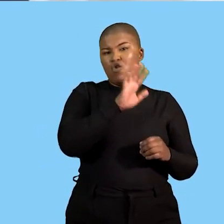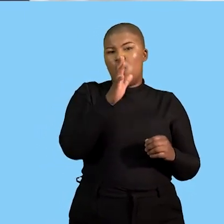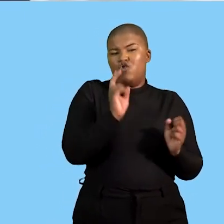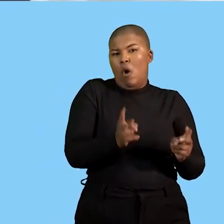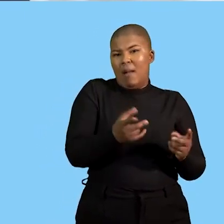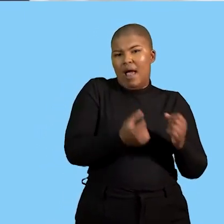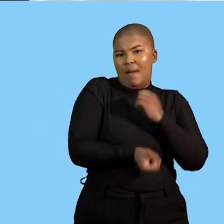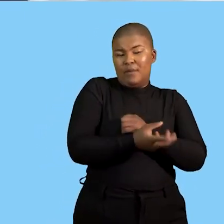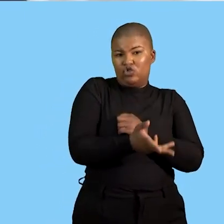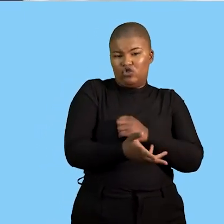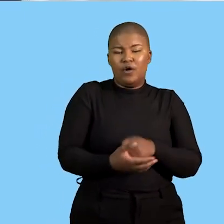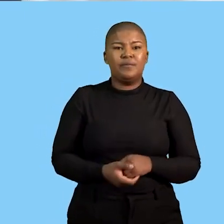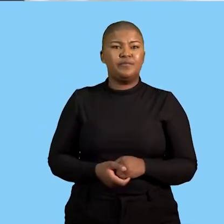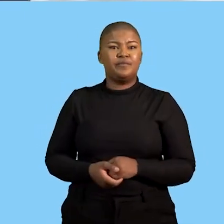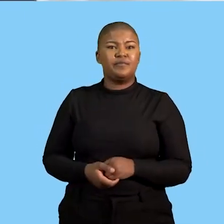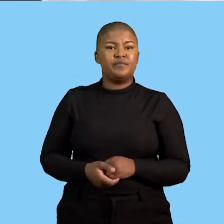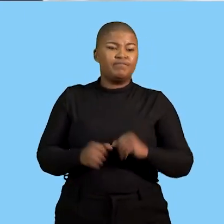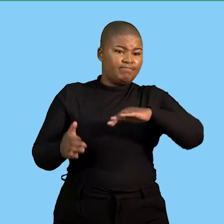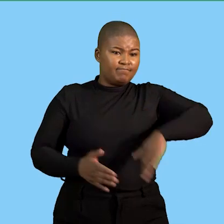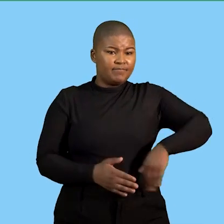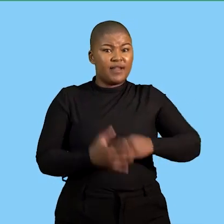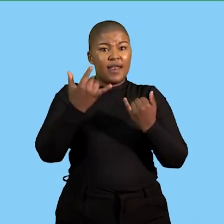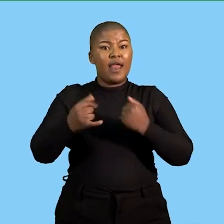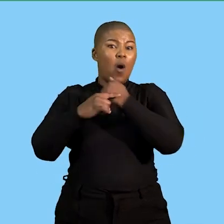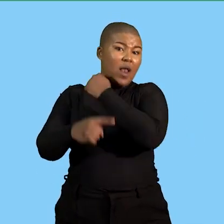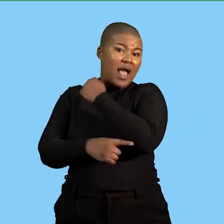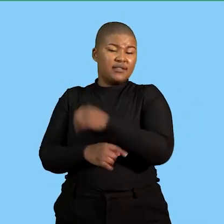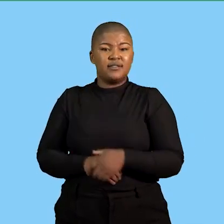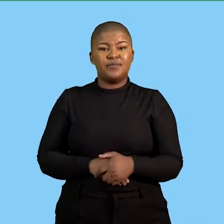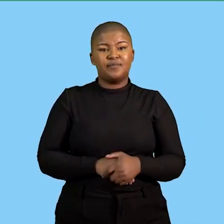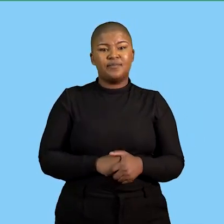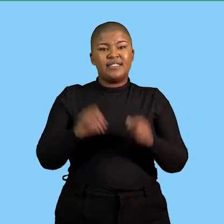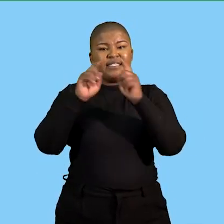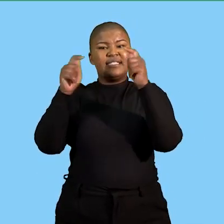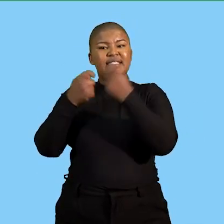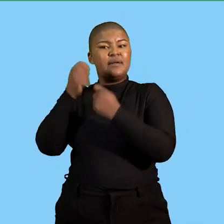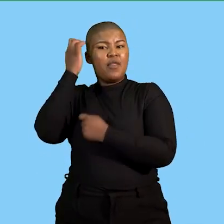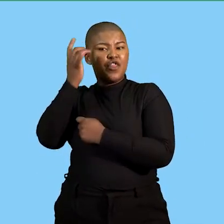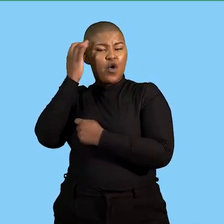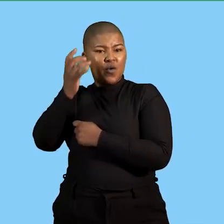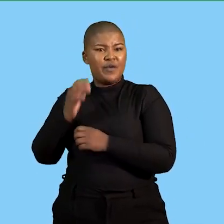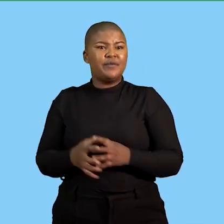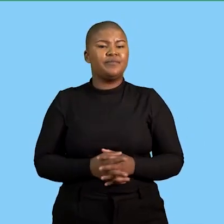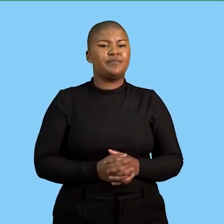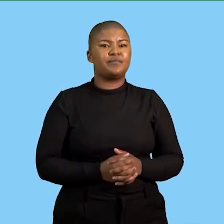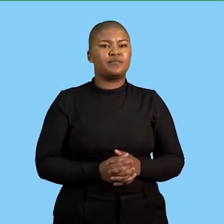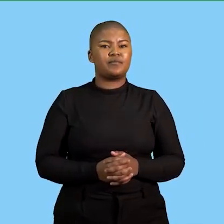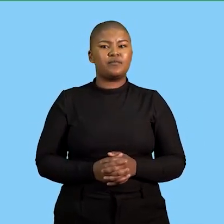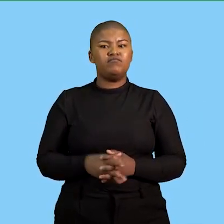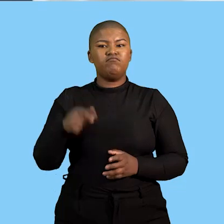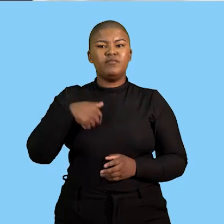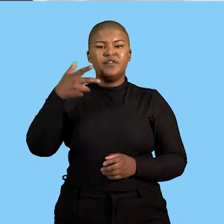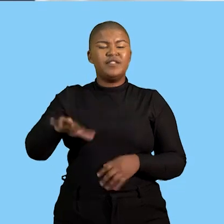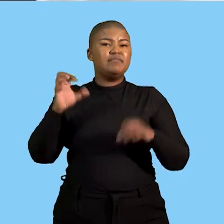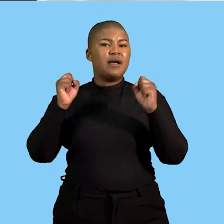to anymore. Then we look into the last part, which is the team dynamic theories. We talk